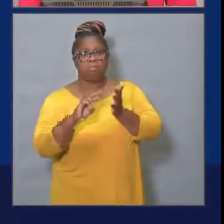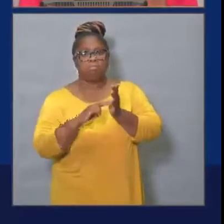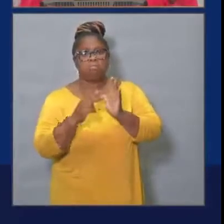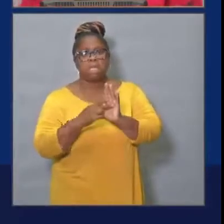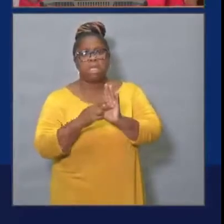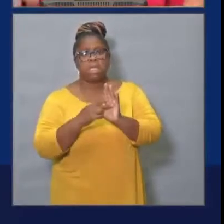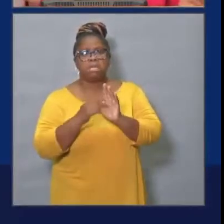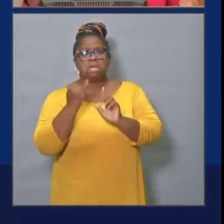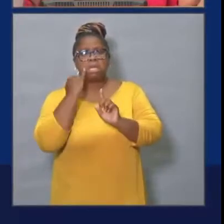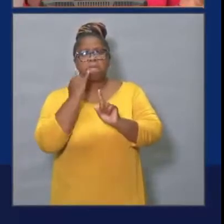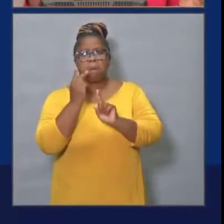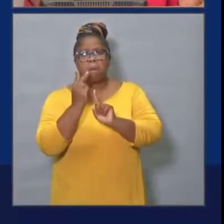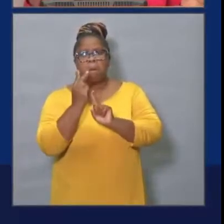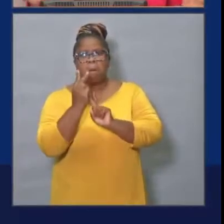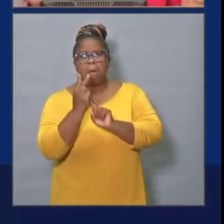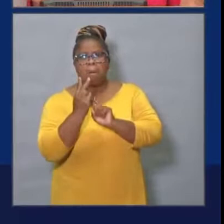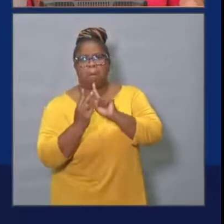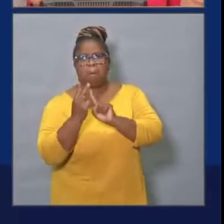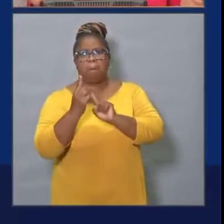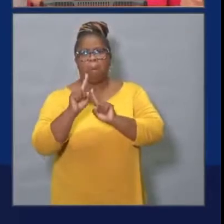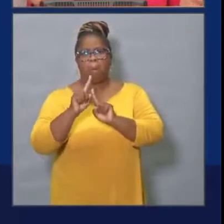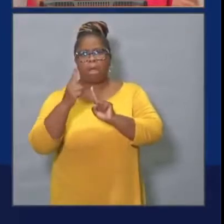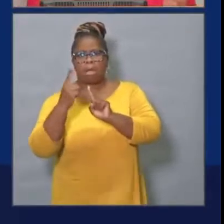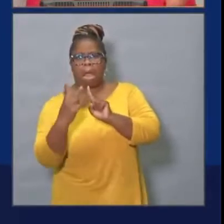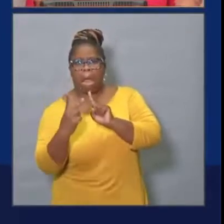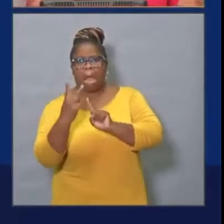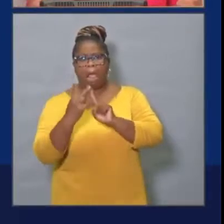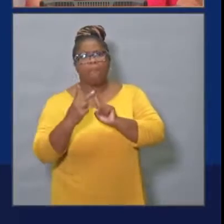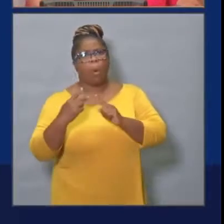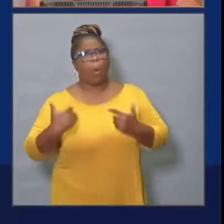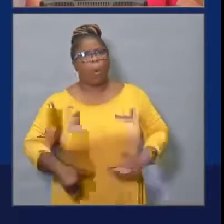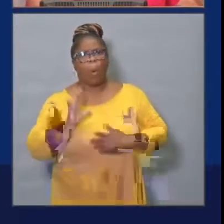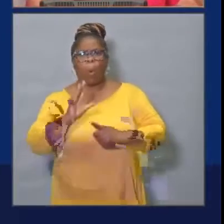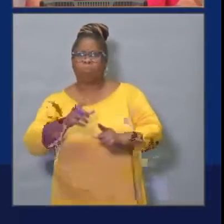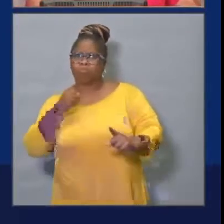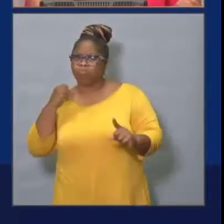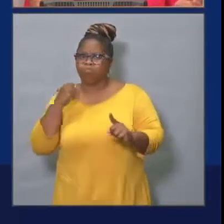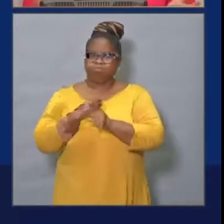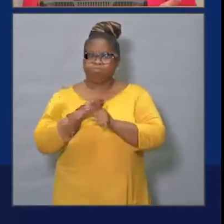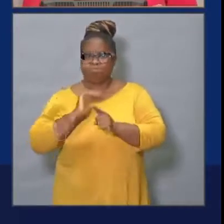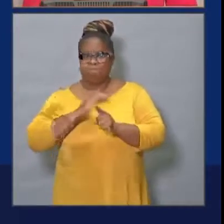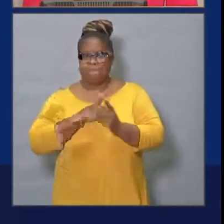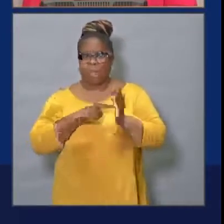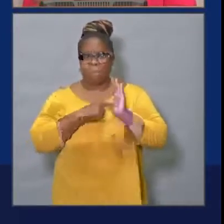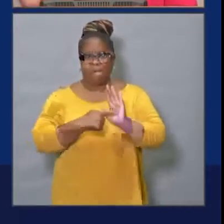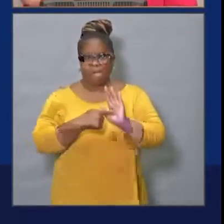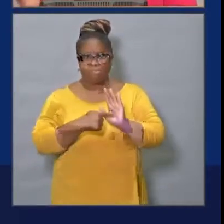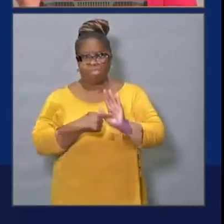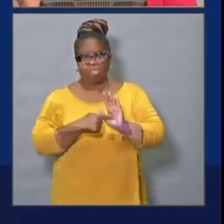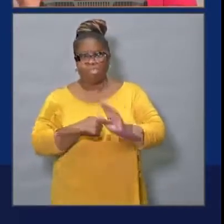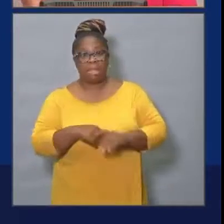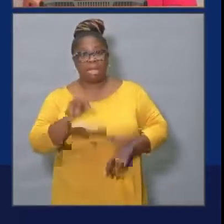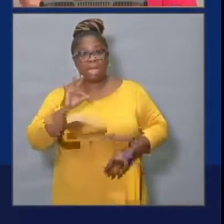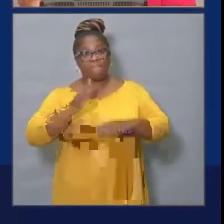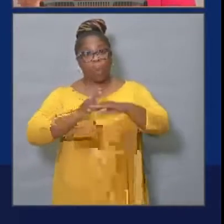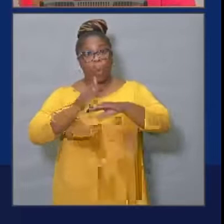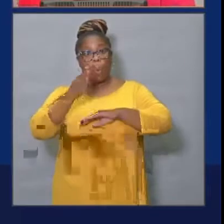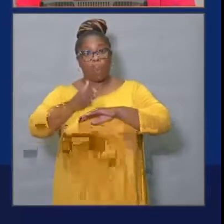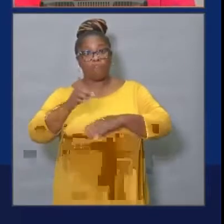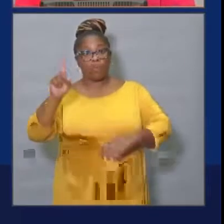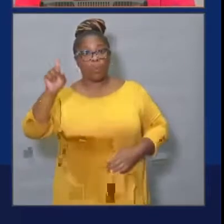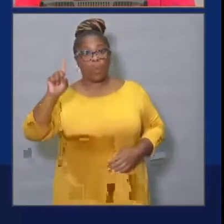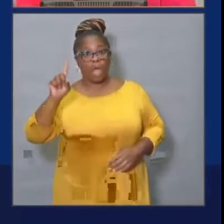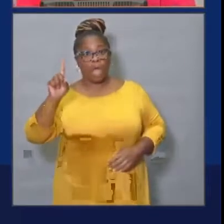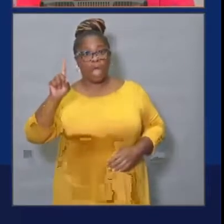differences make a huge potential change in the model and in what we might see in reality. Because if you're more than 1, then the number